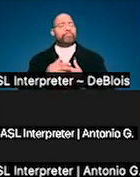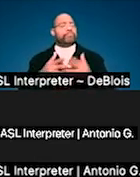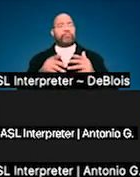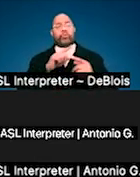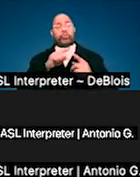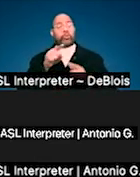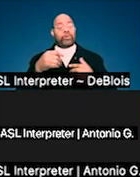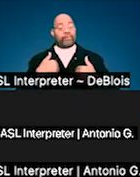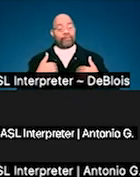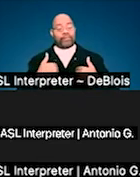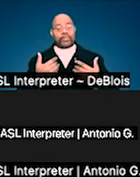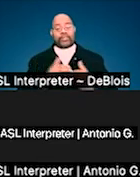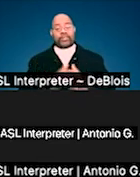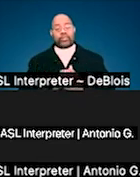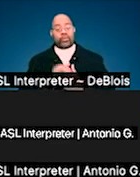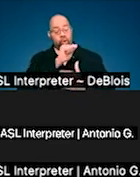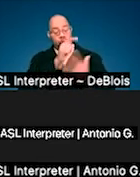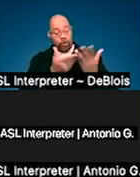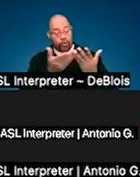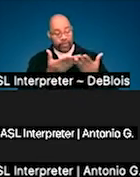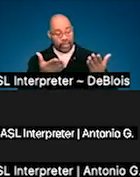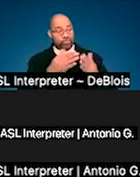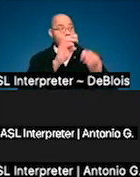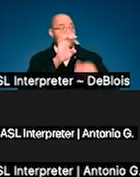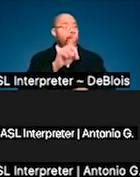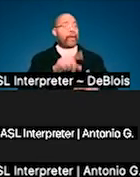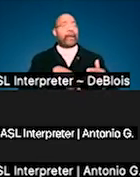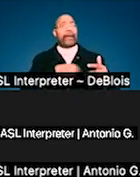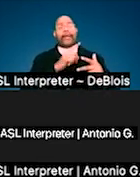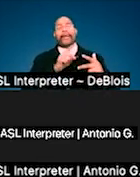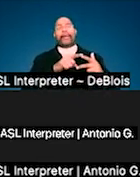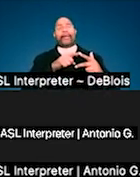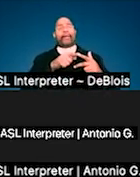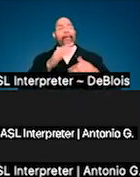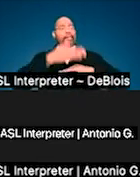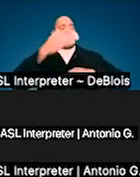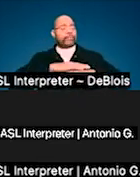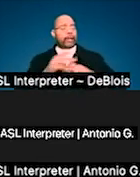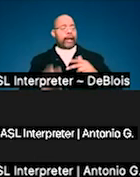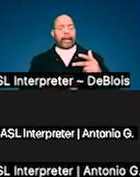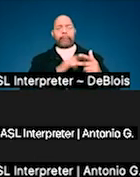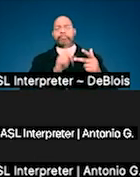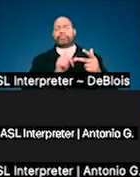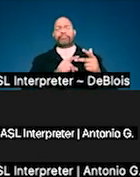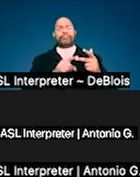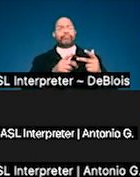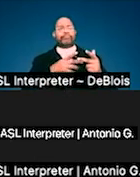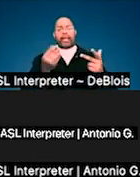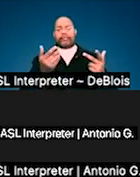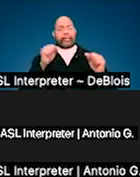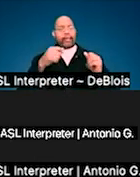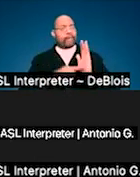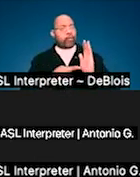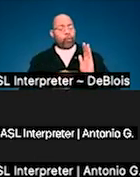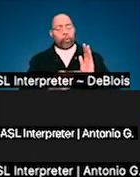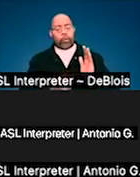you have all of those other things, broadband, a laptop, and you can afford